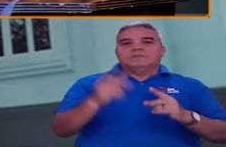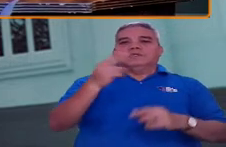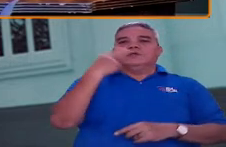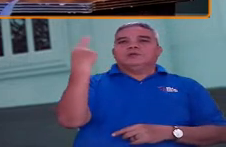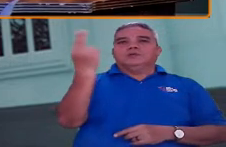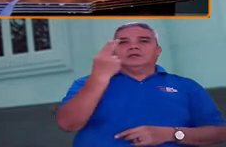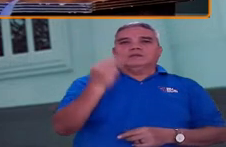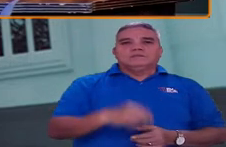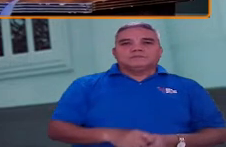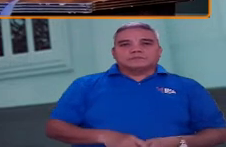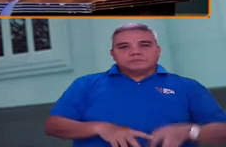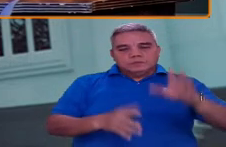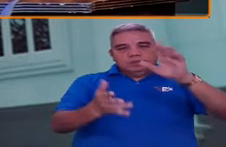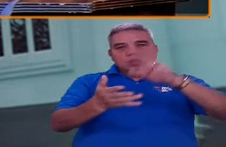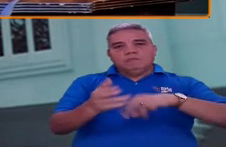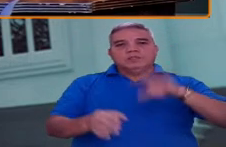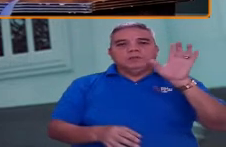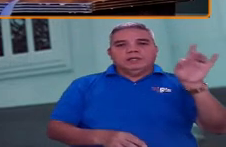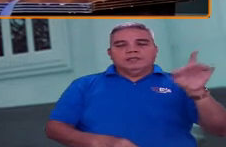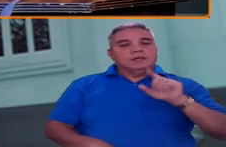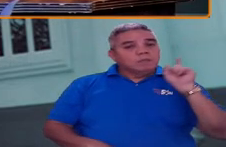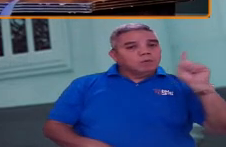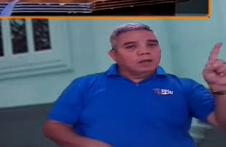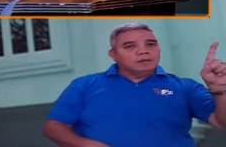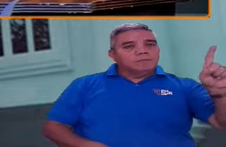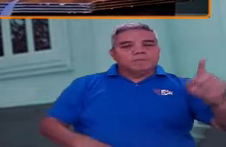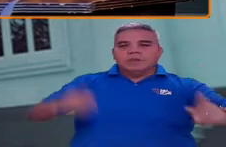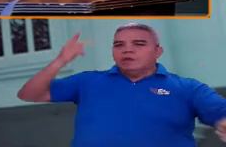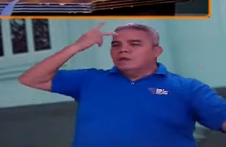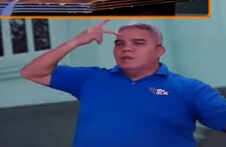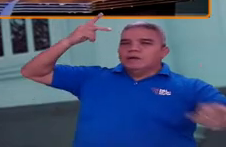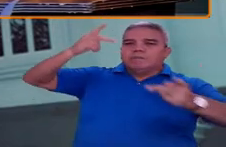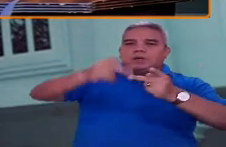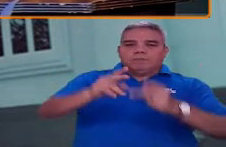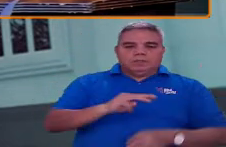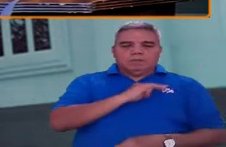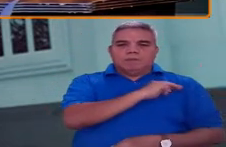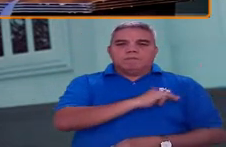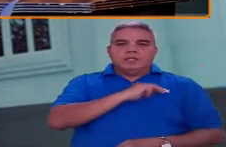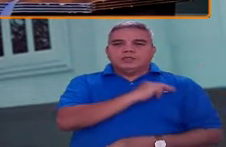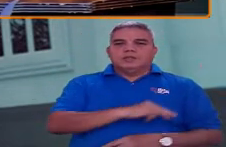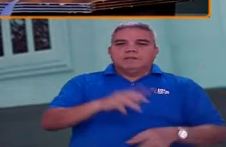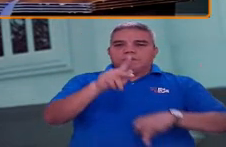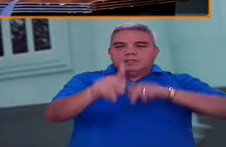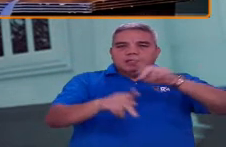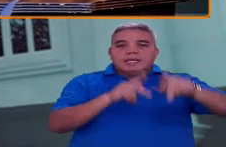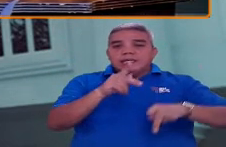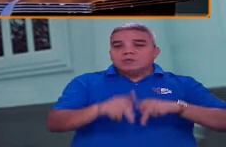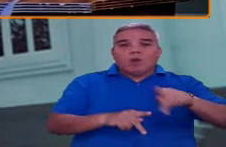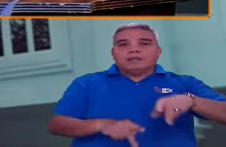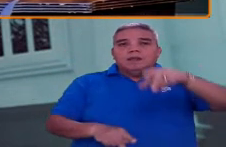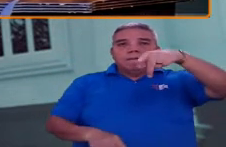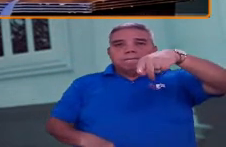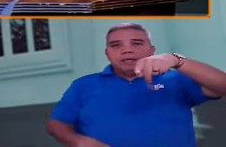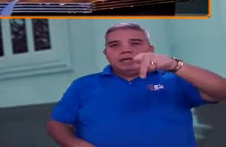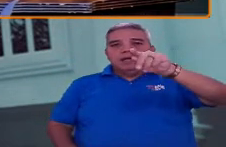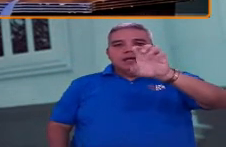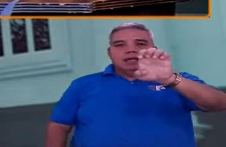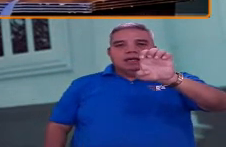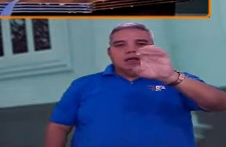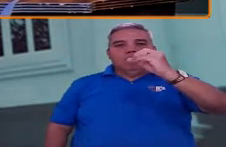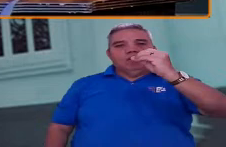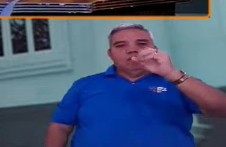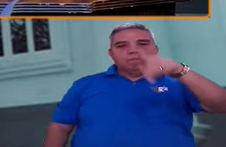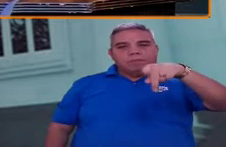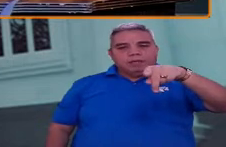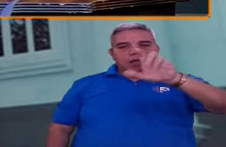In first of all, number one, the purpose of our mission ministry is people. Let us always remember